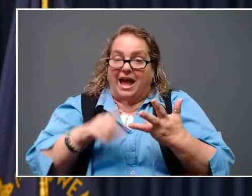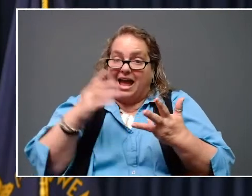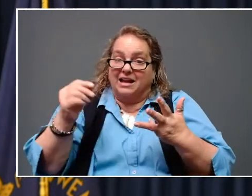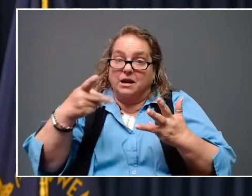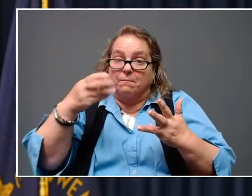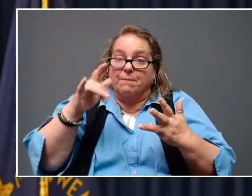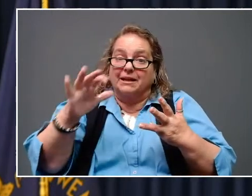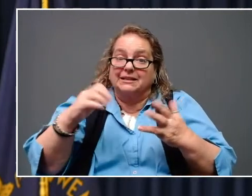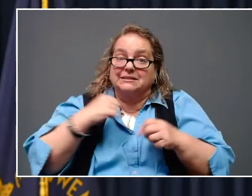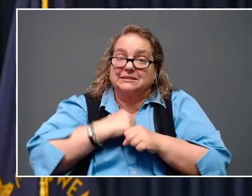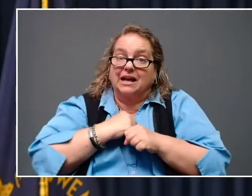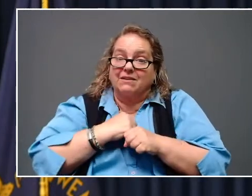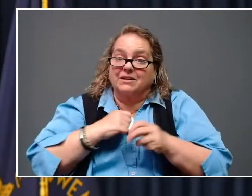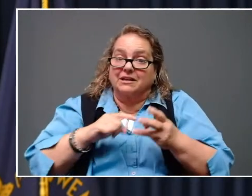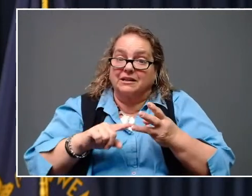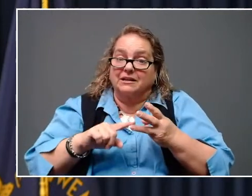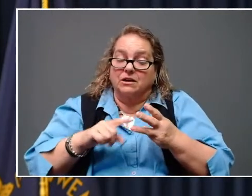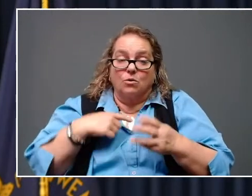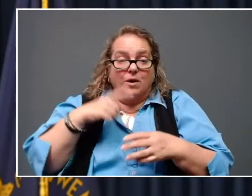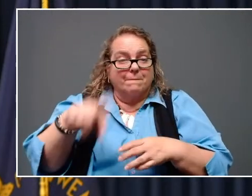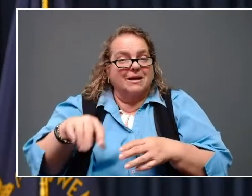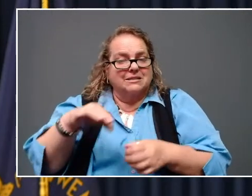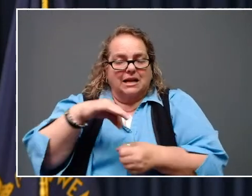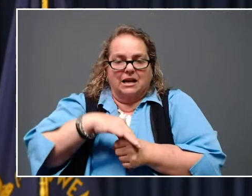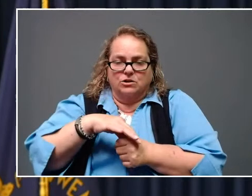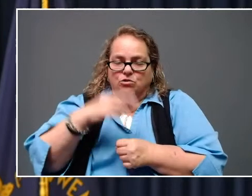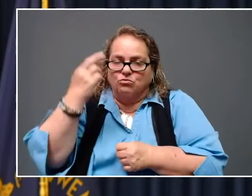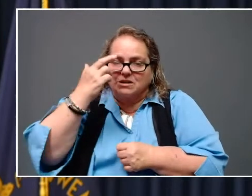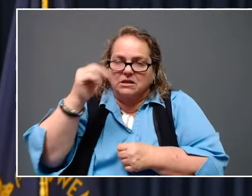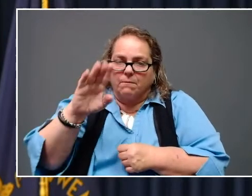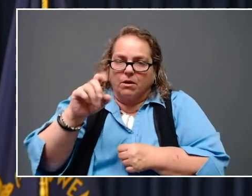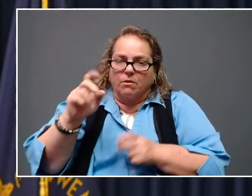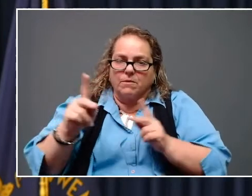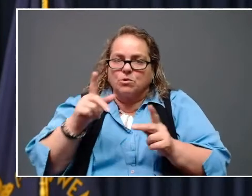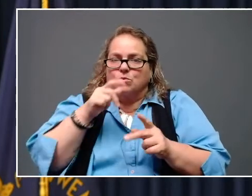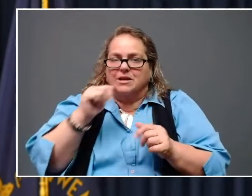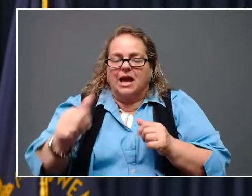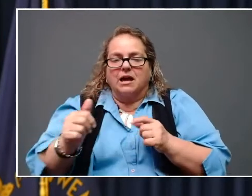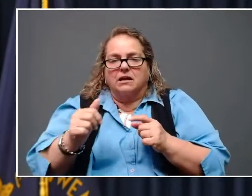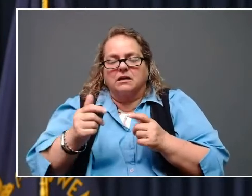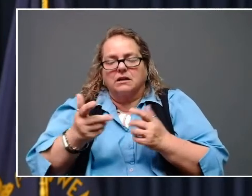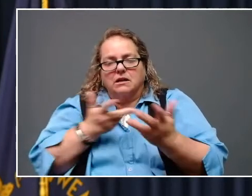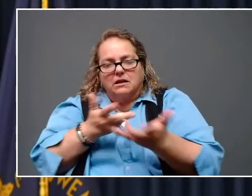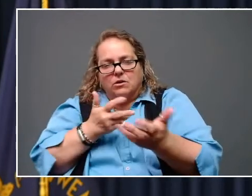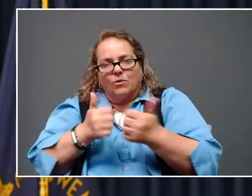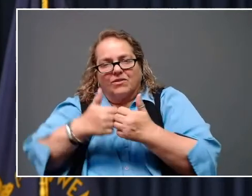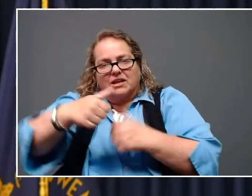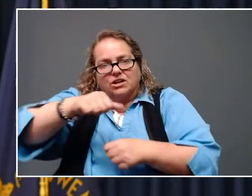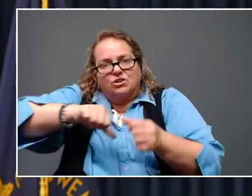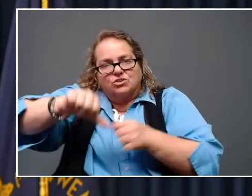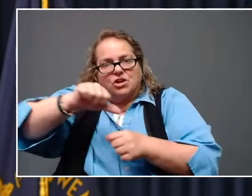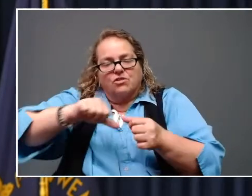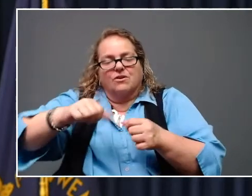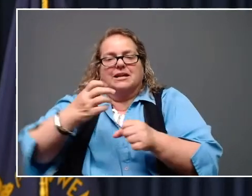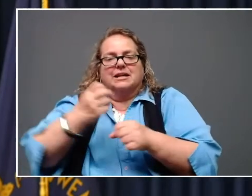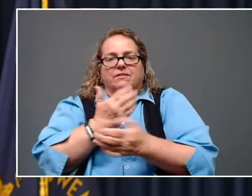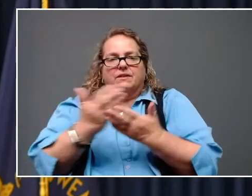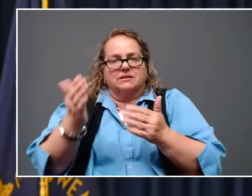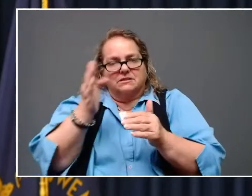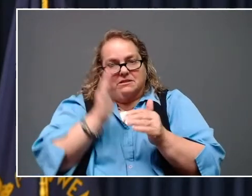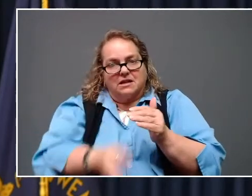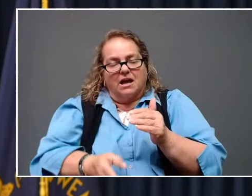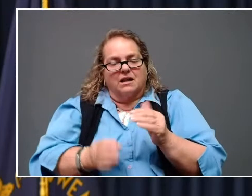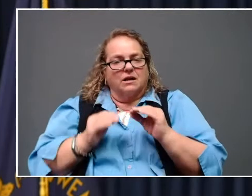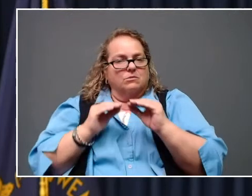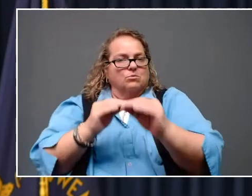we're electing reasonable people that can talk to each other and ultimately get things done and move us forward. And I don't think